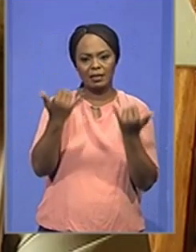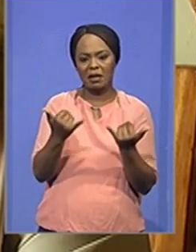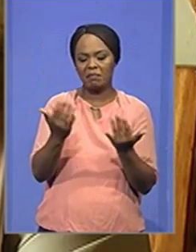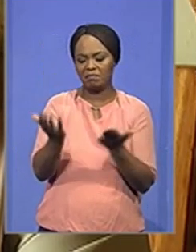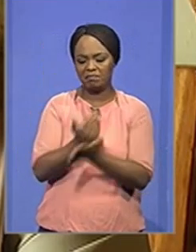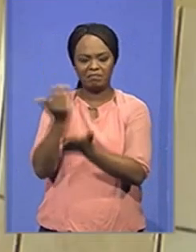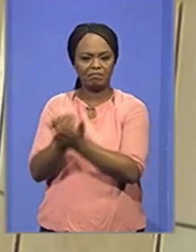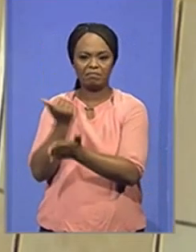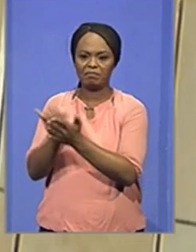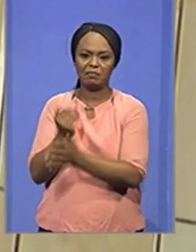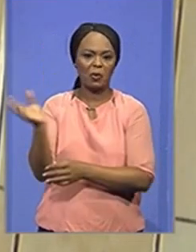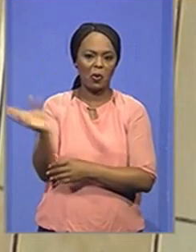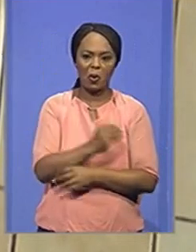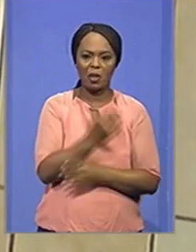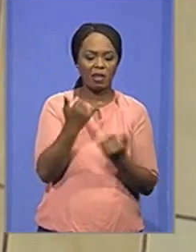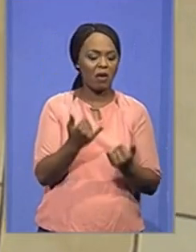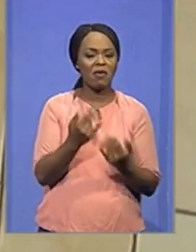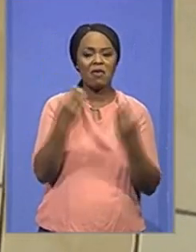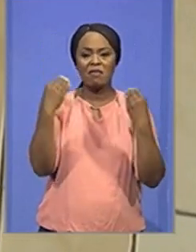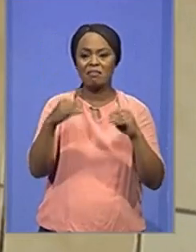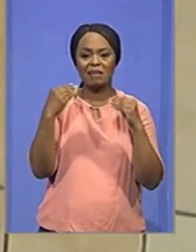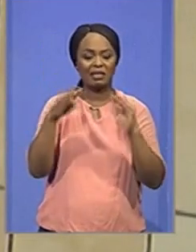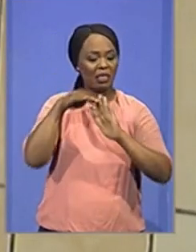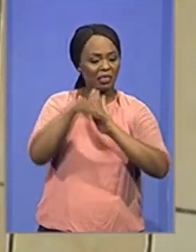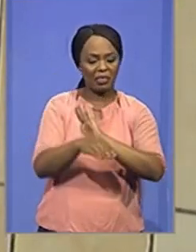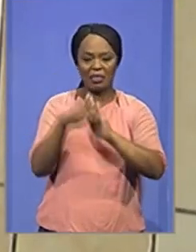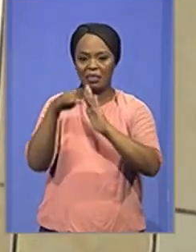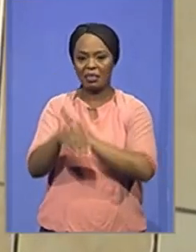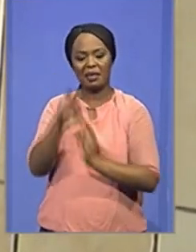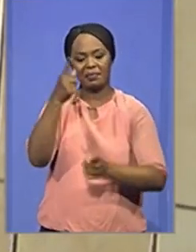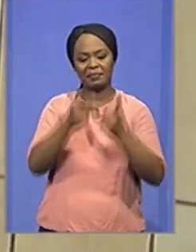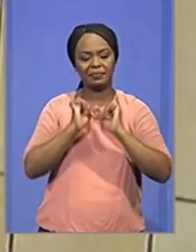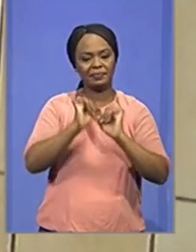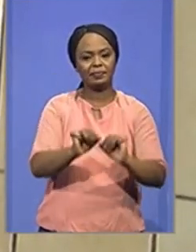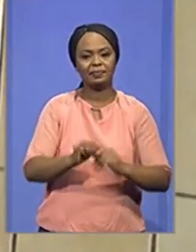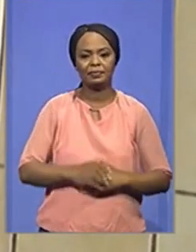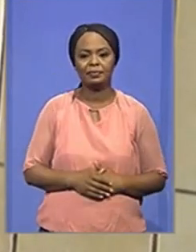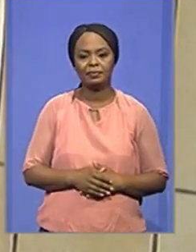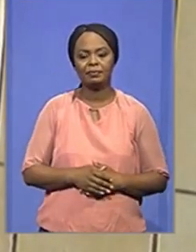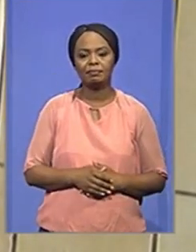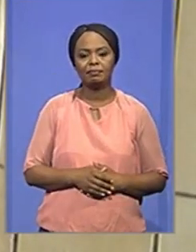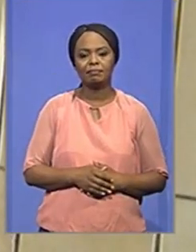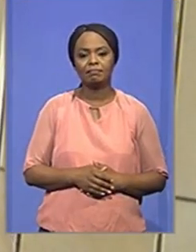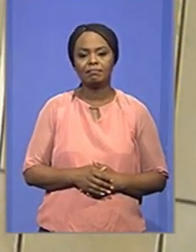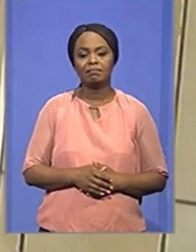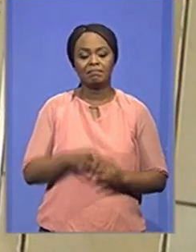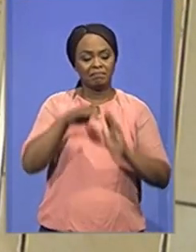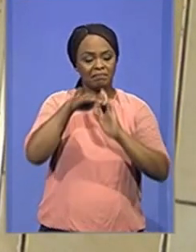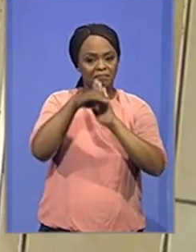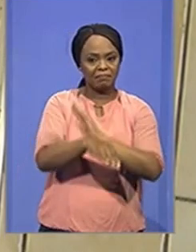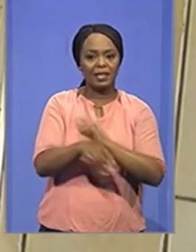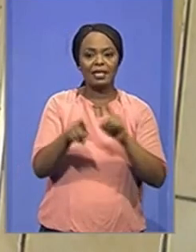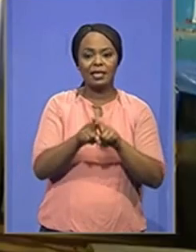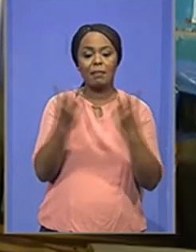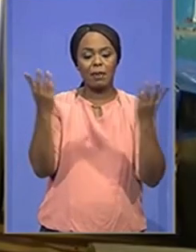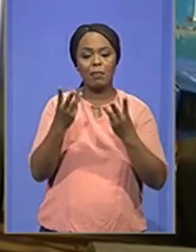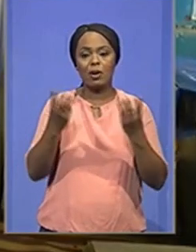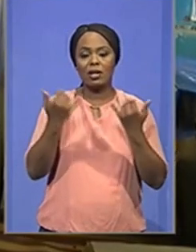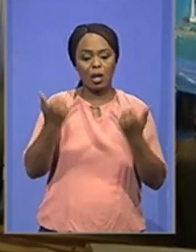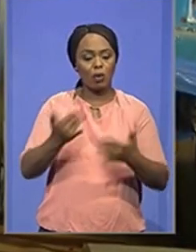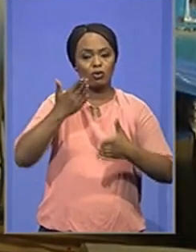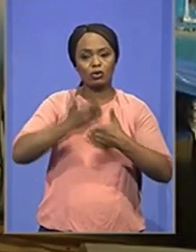out of business. Go tswalwa ga madirelo mangwe ao a tlhagisang mashi a tlile go baka tatlhegelo ya ditiro. Mme